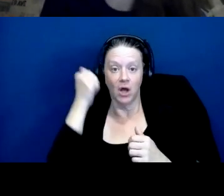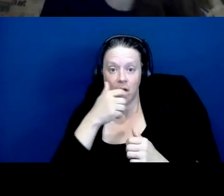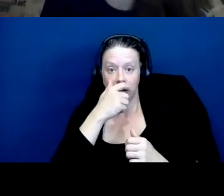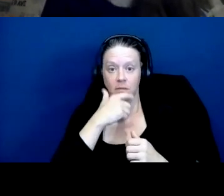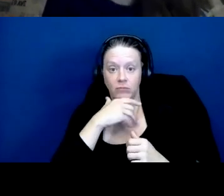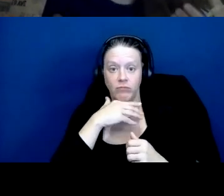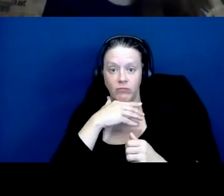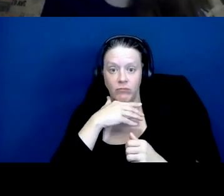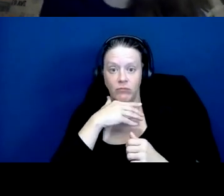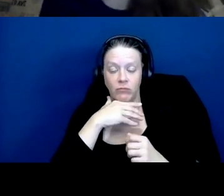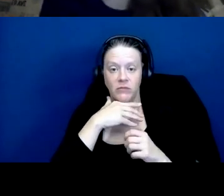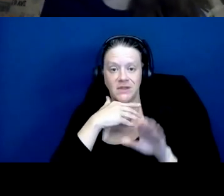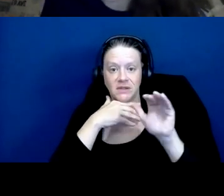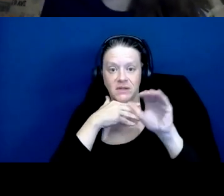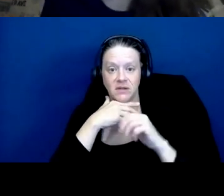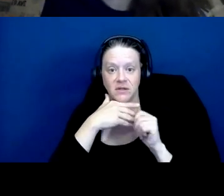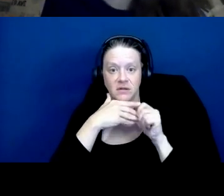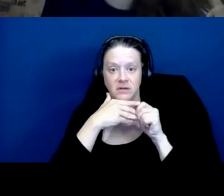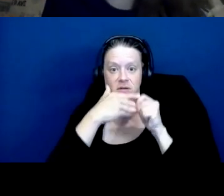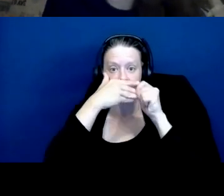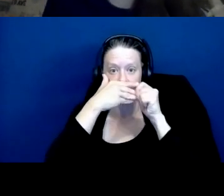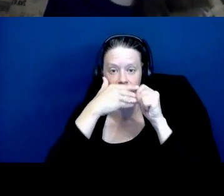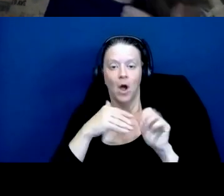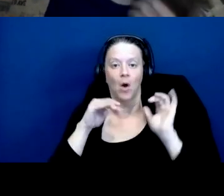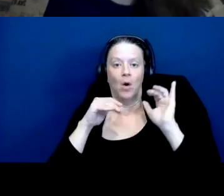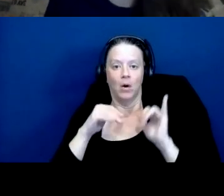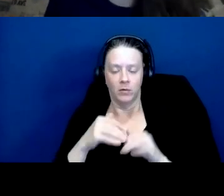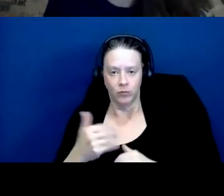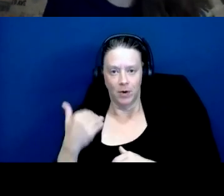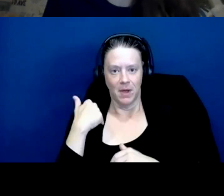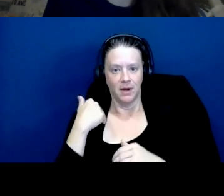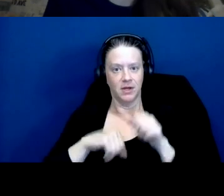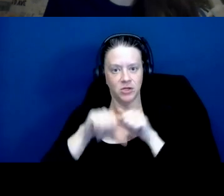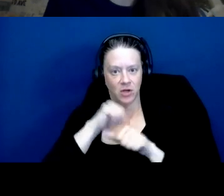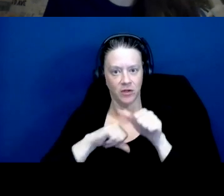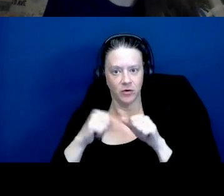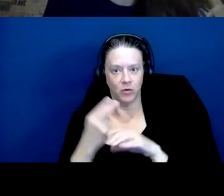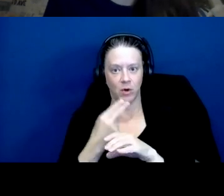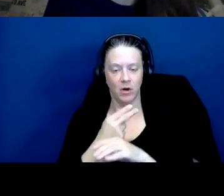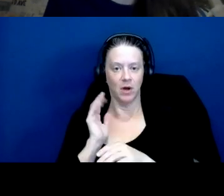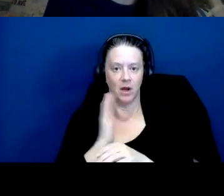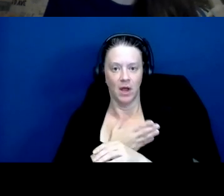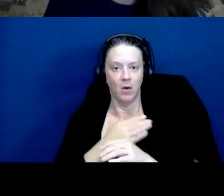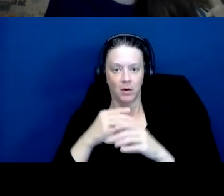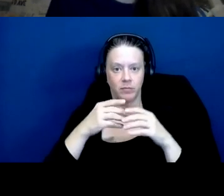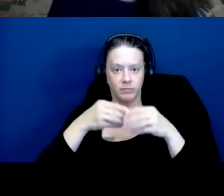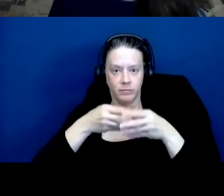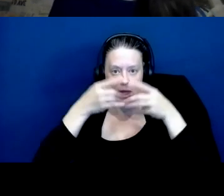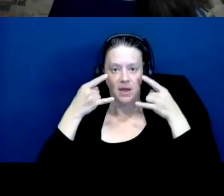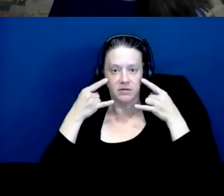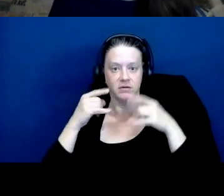it back up. We're all in this together. Please let's remind each other to wear our mask and wear it correctly.